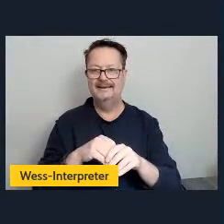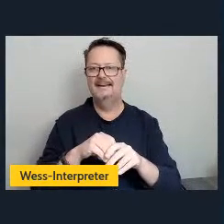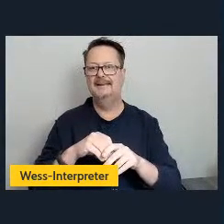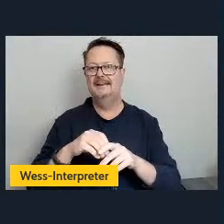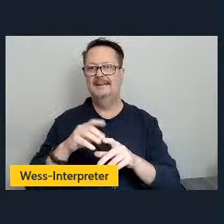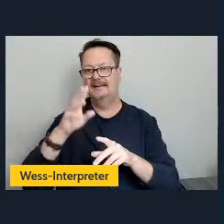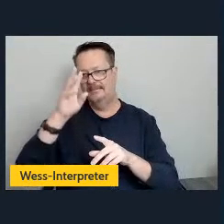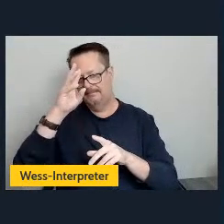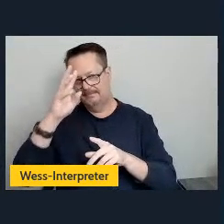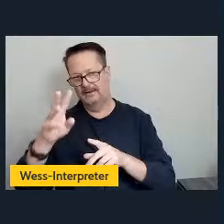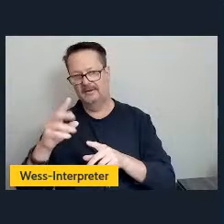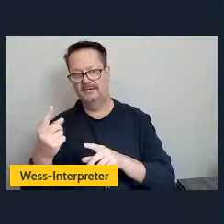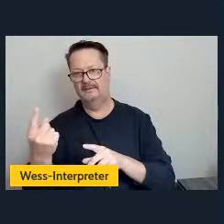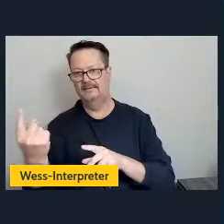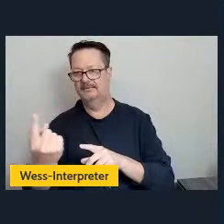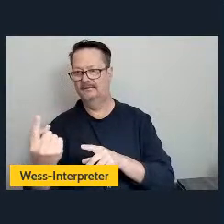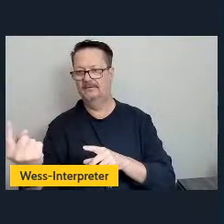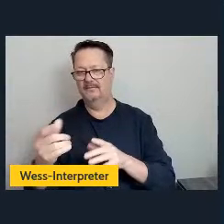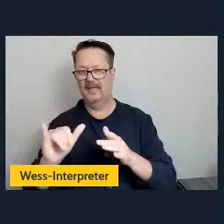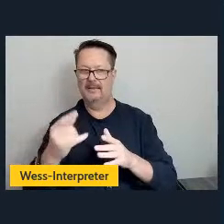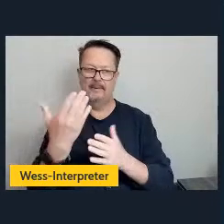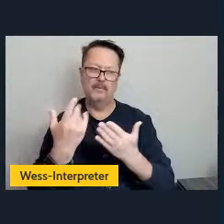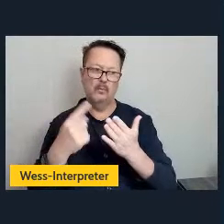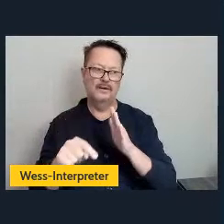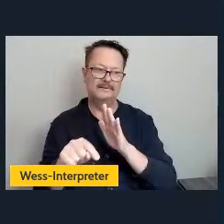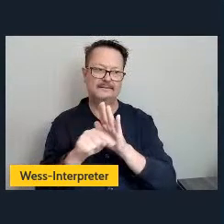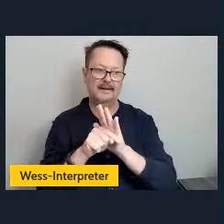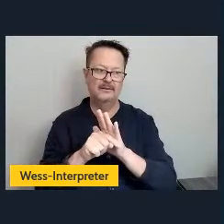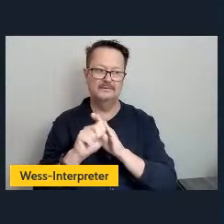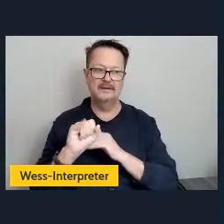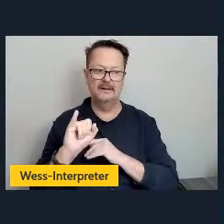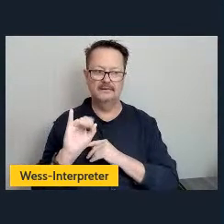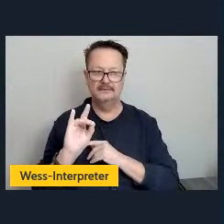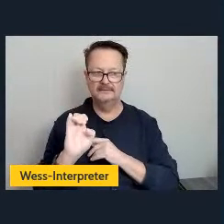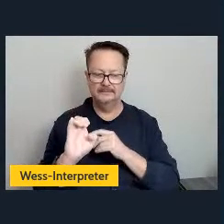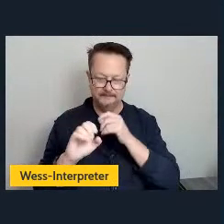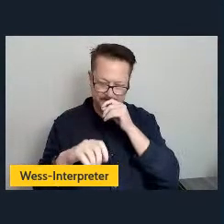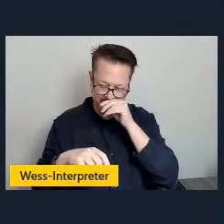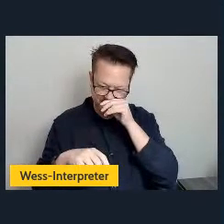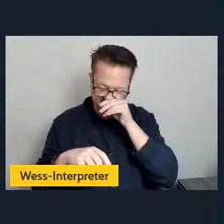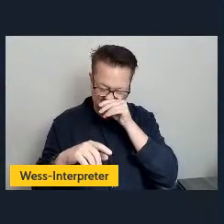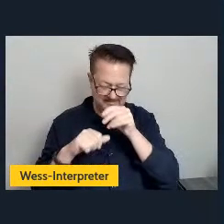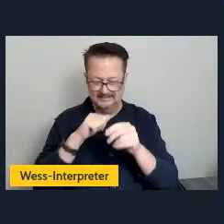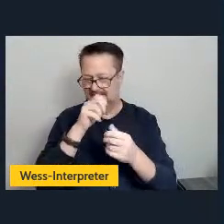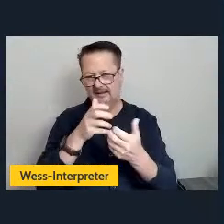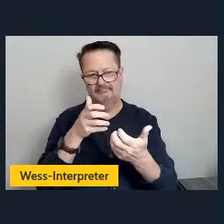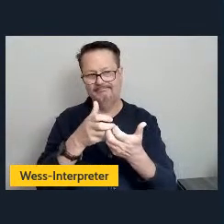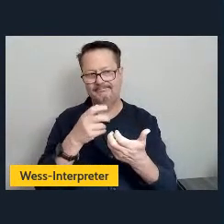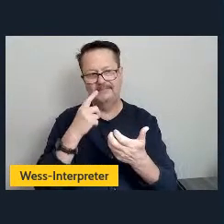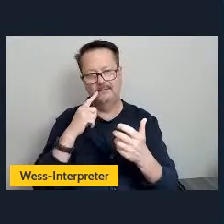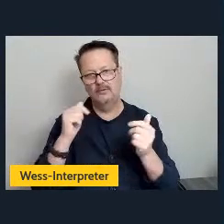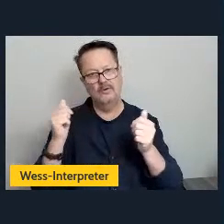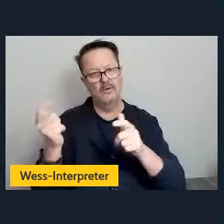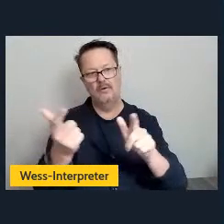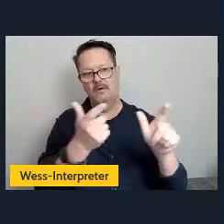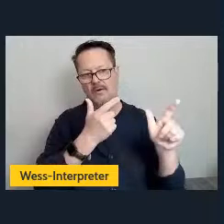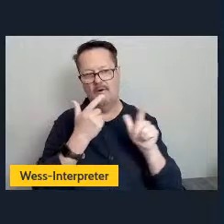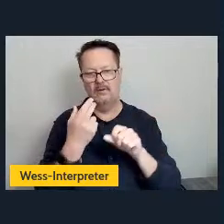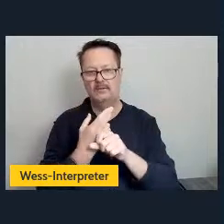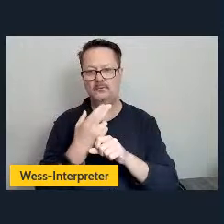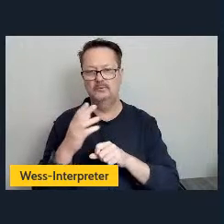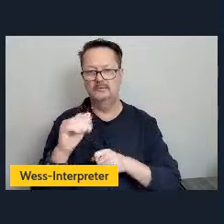yourself, so that might be one downside, and it's not suitable for all use cases, I'd say.